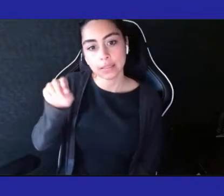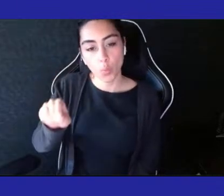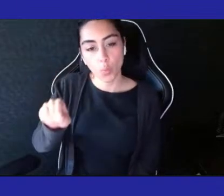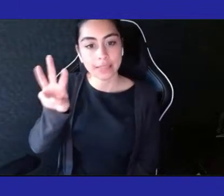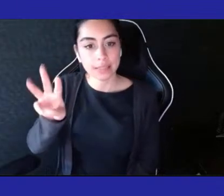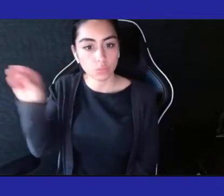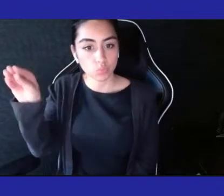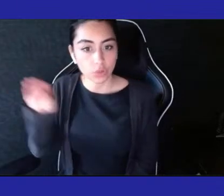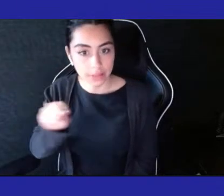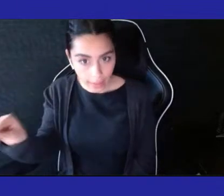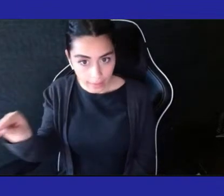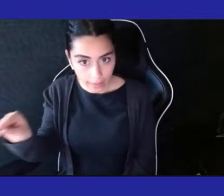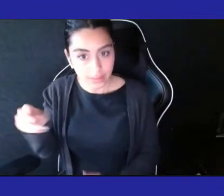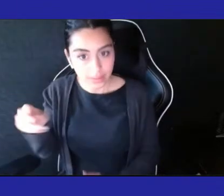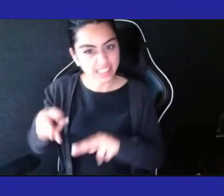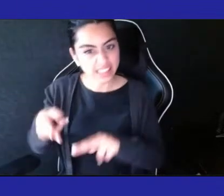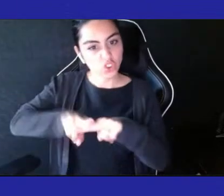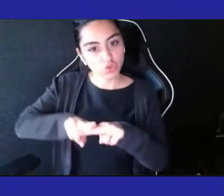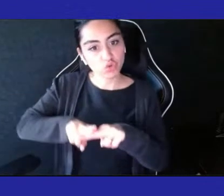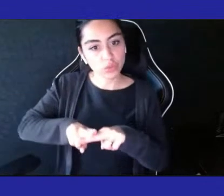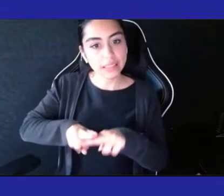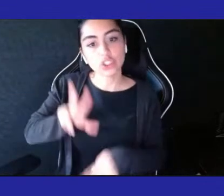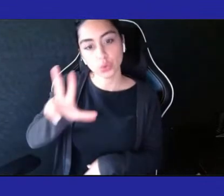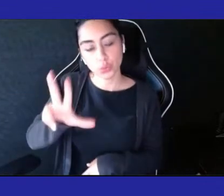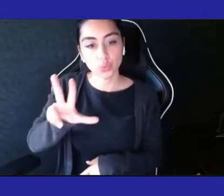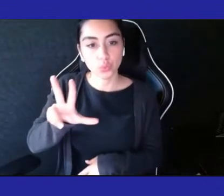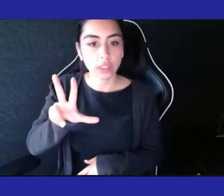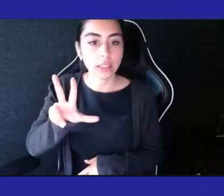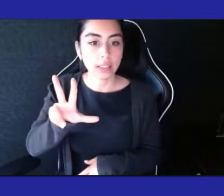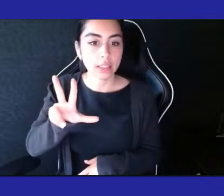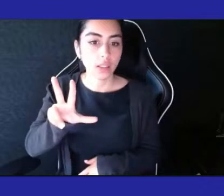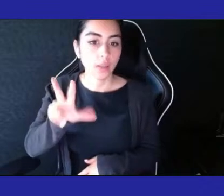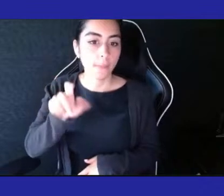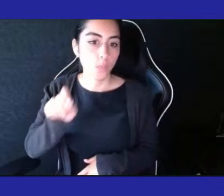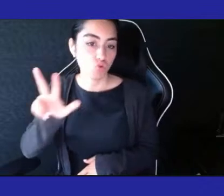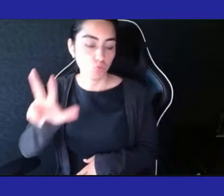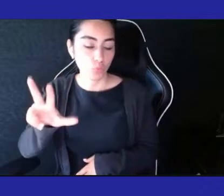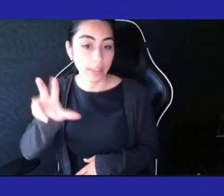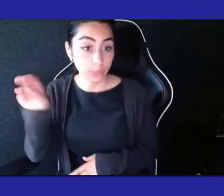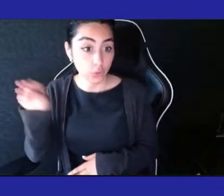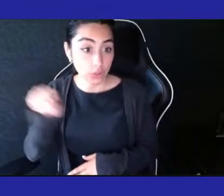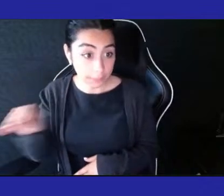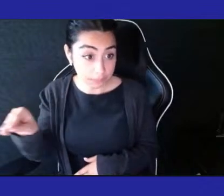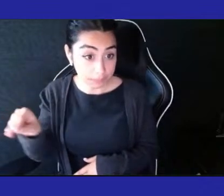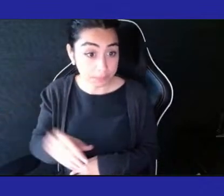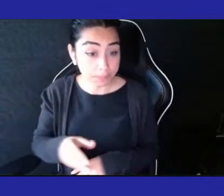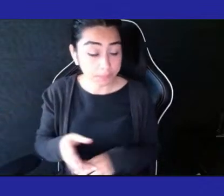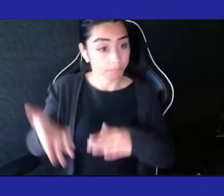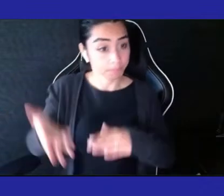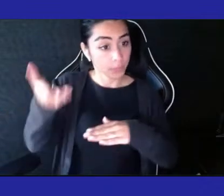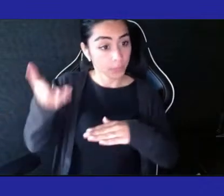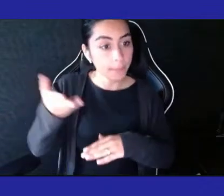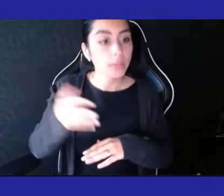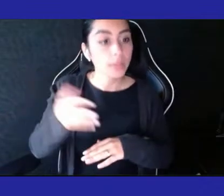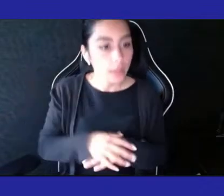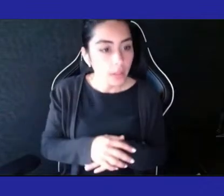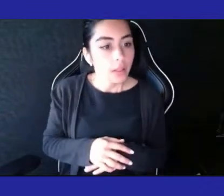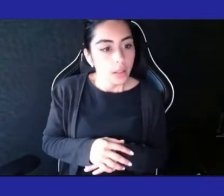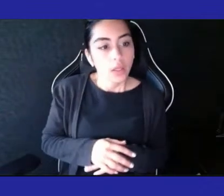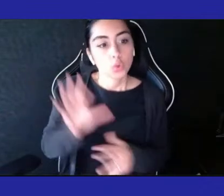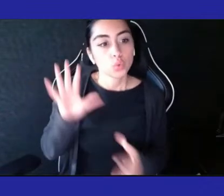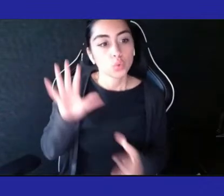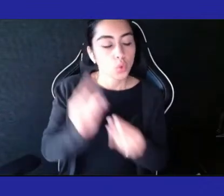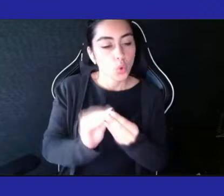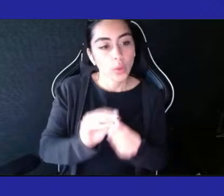And with that increase exceeds the target of 45%. Our total AR days down